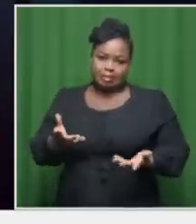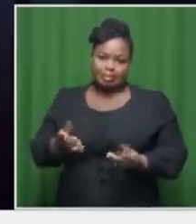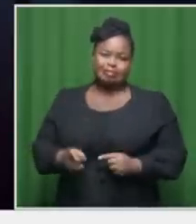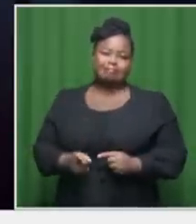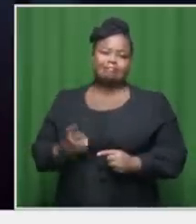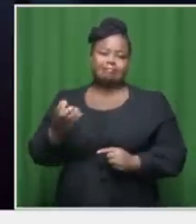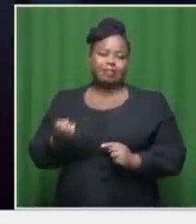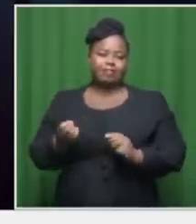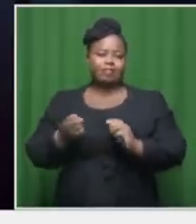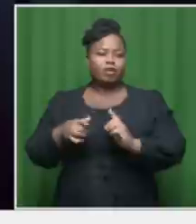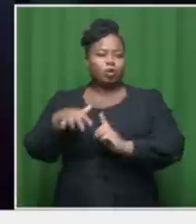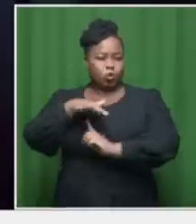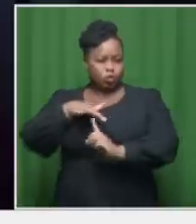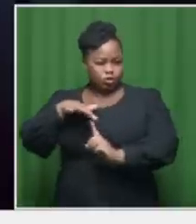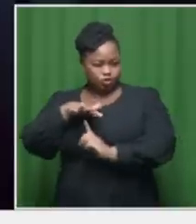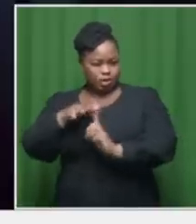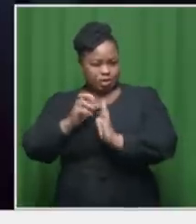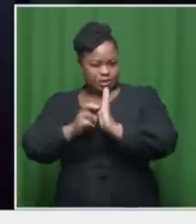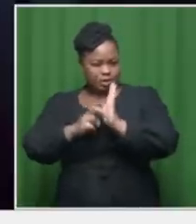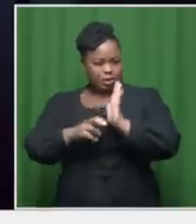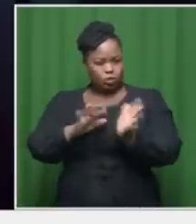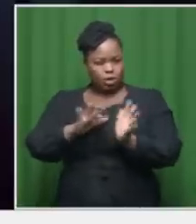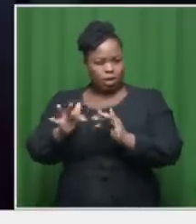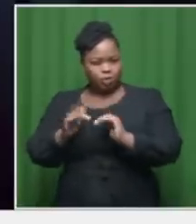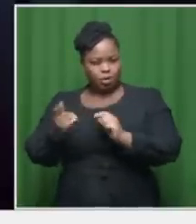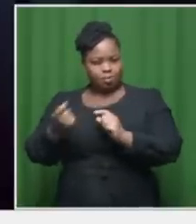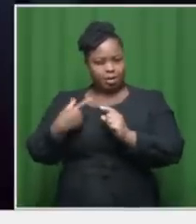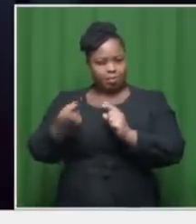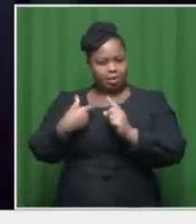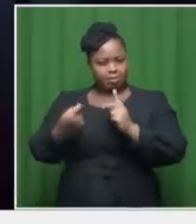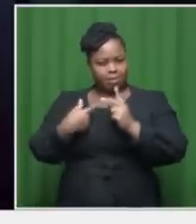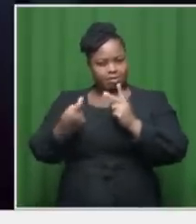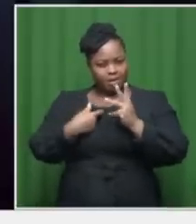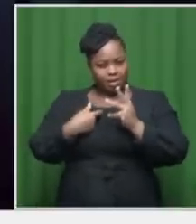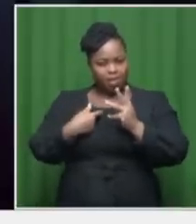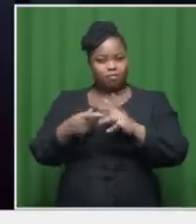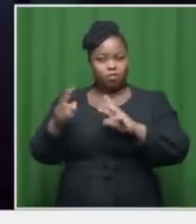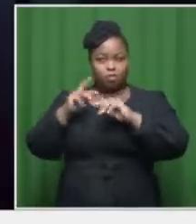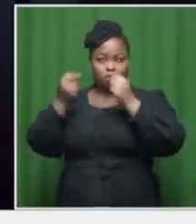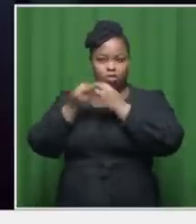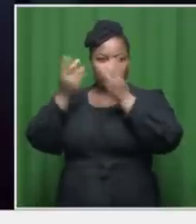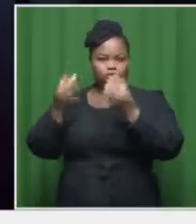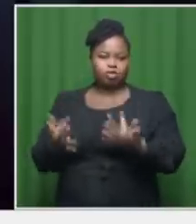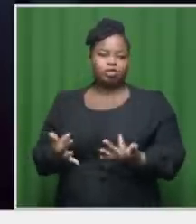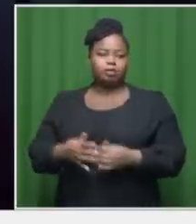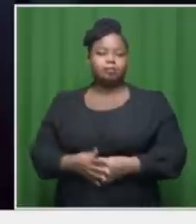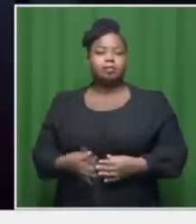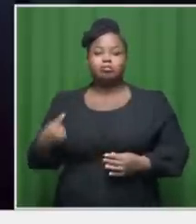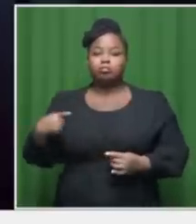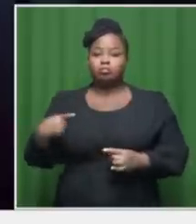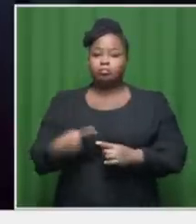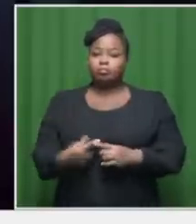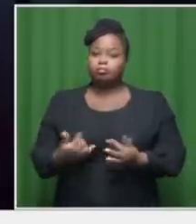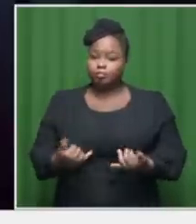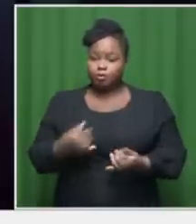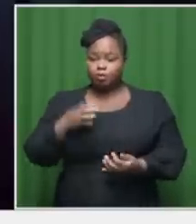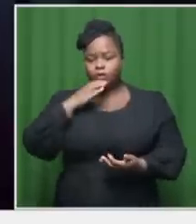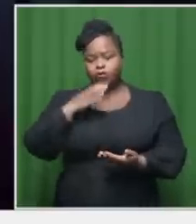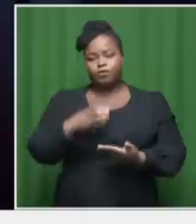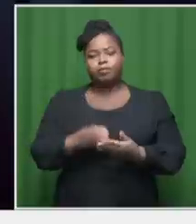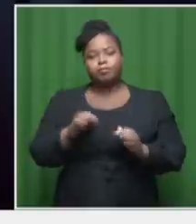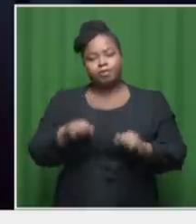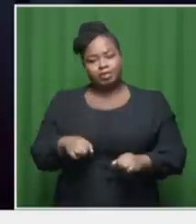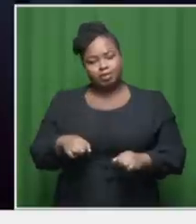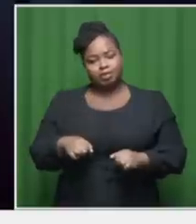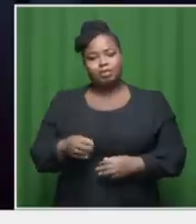conditions in terms of releasing the National Treasury releasing the funds. To date, we can confirm that the